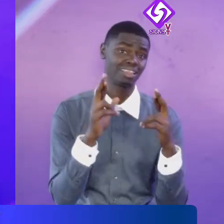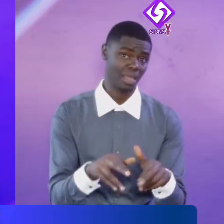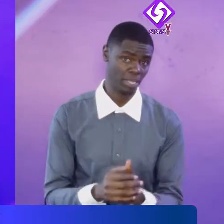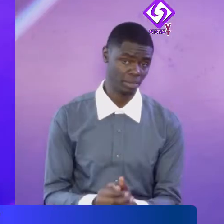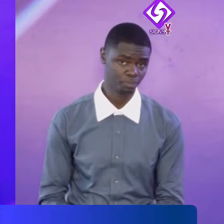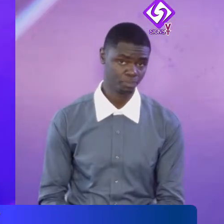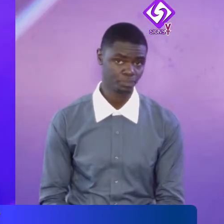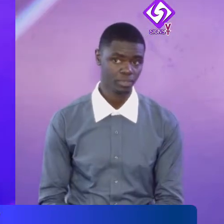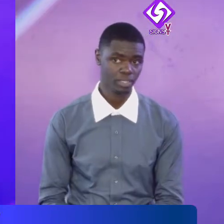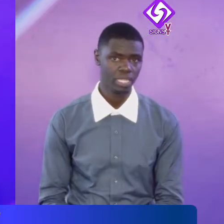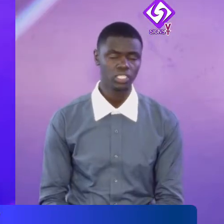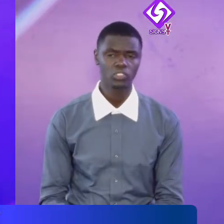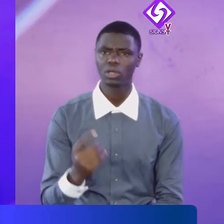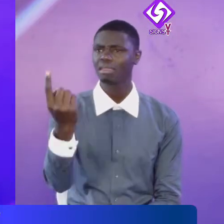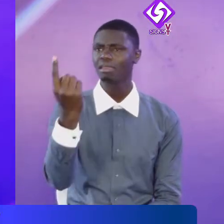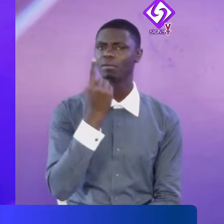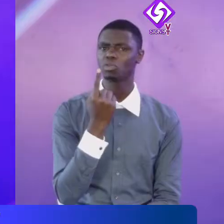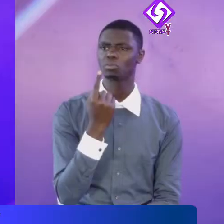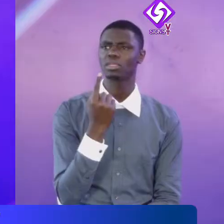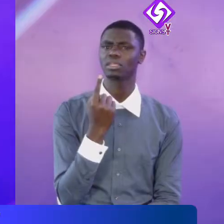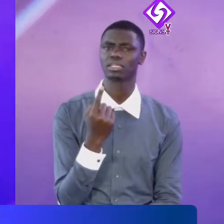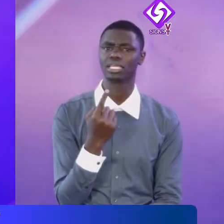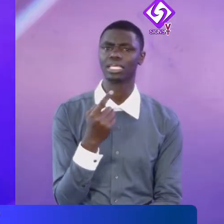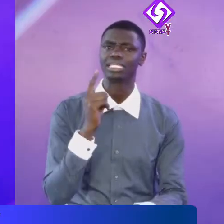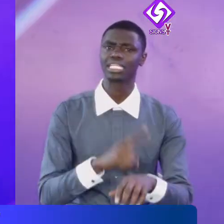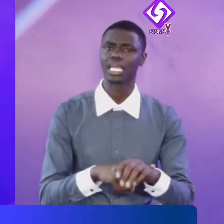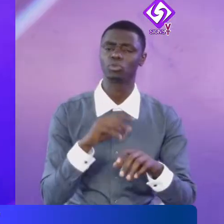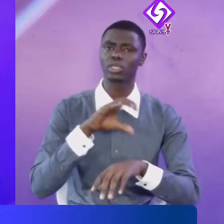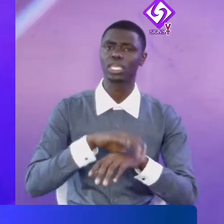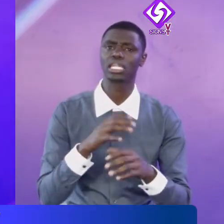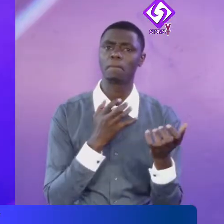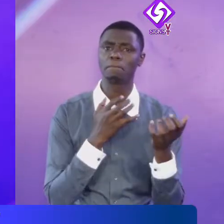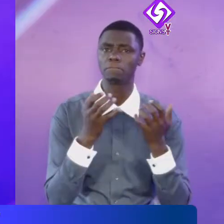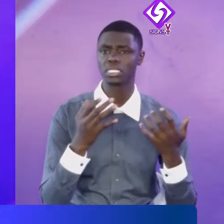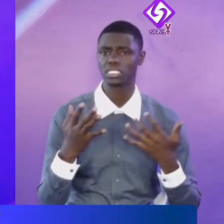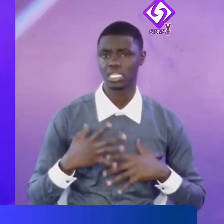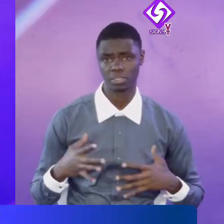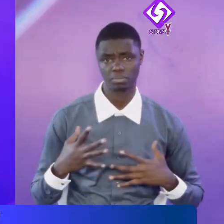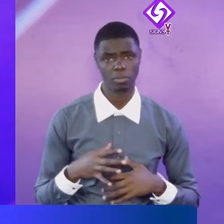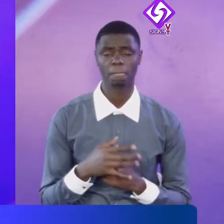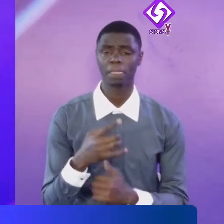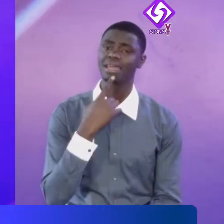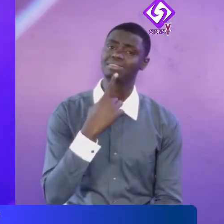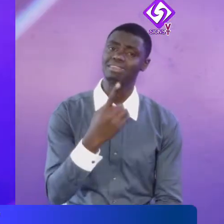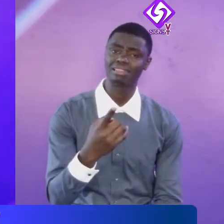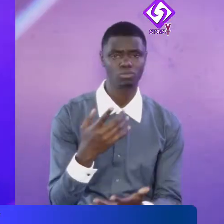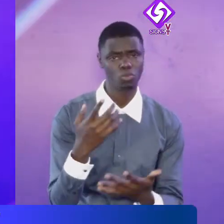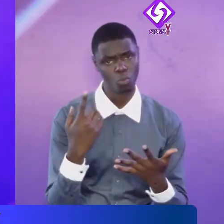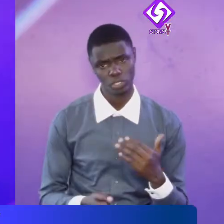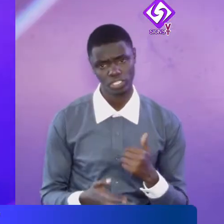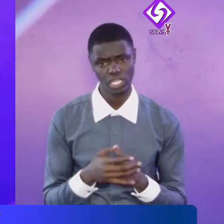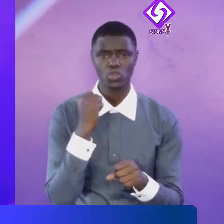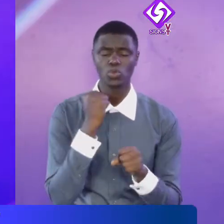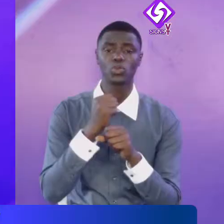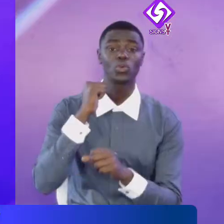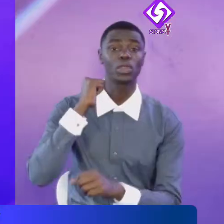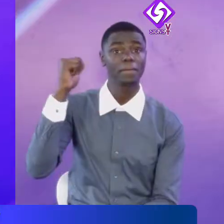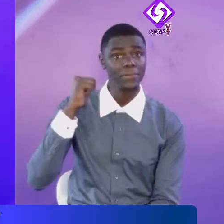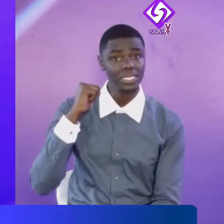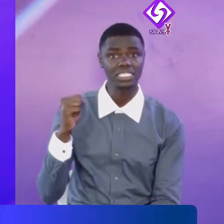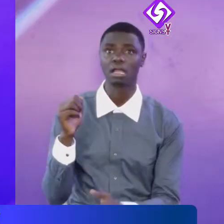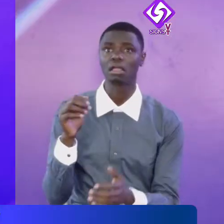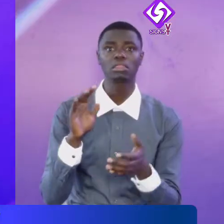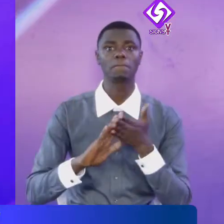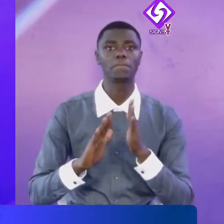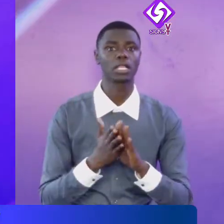It came to me sincerely that nowadays when you engage business people and tell them that you are doing politics, they get